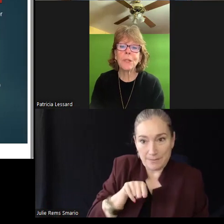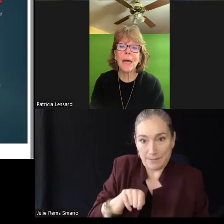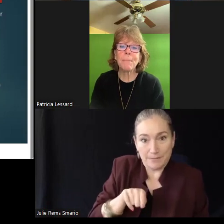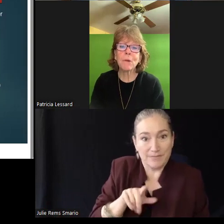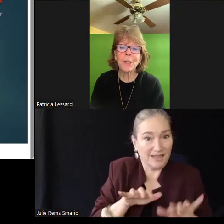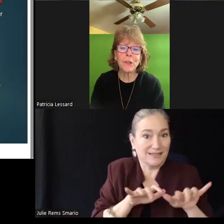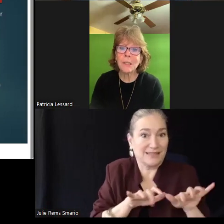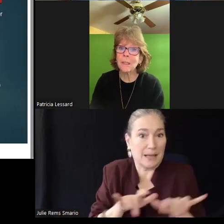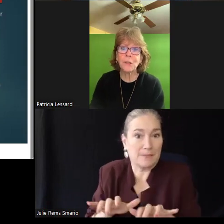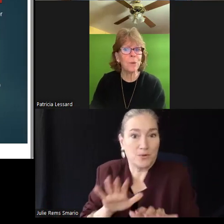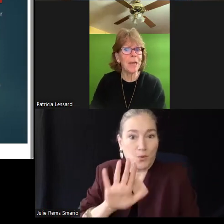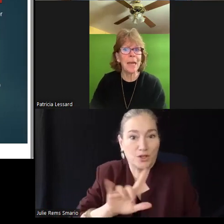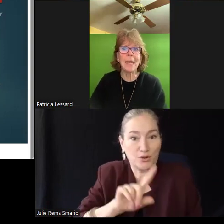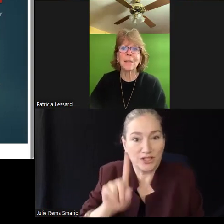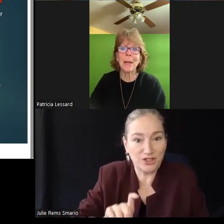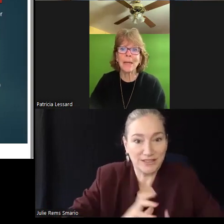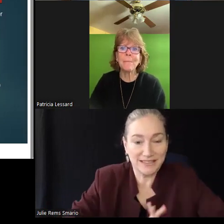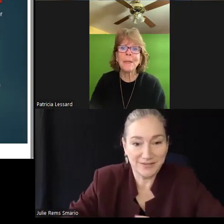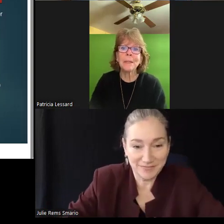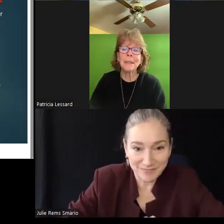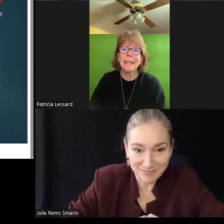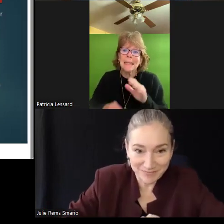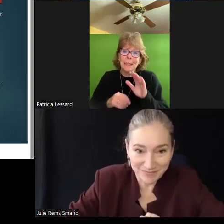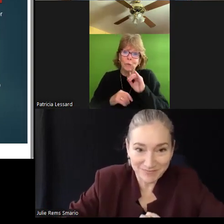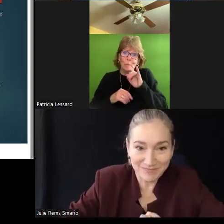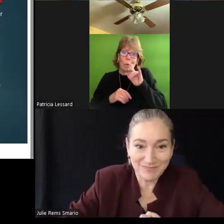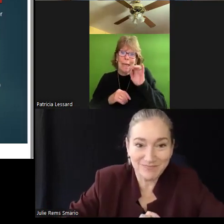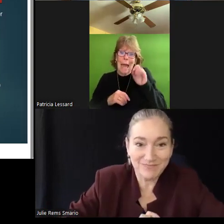If you could type your questions into Q&A at the bottom.